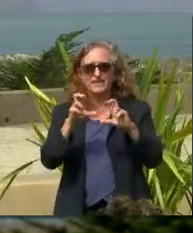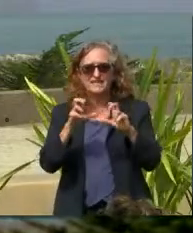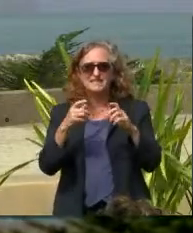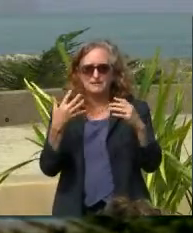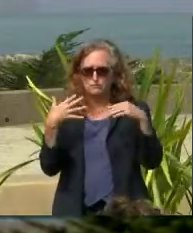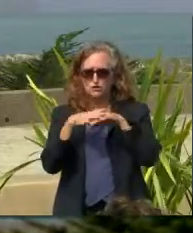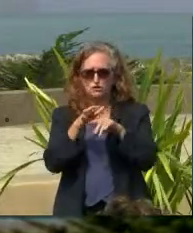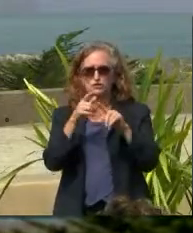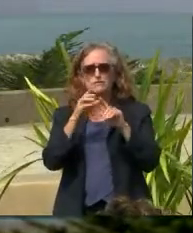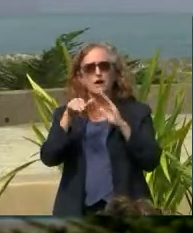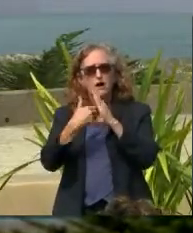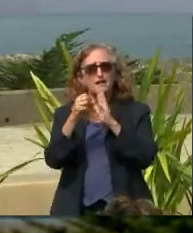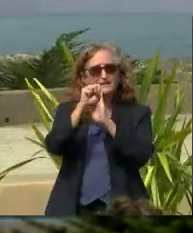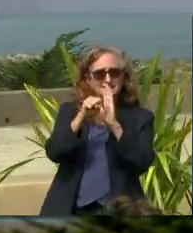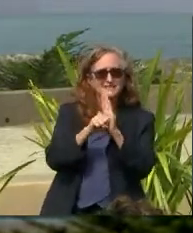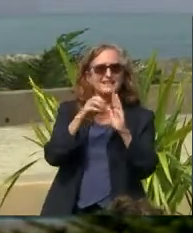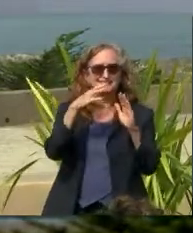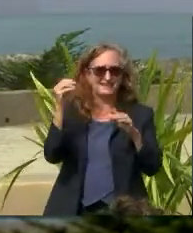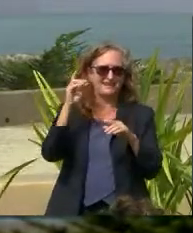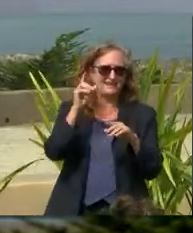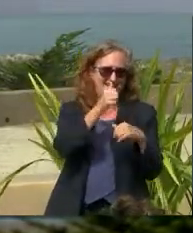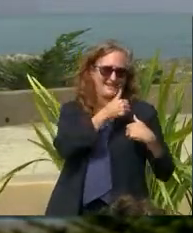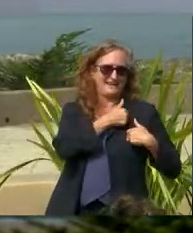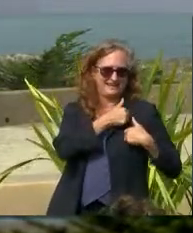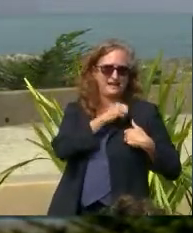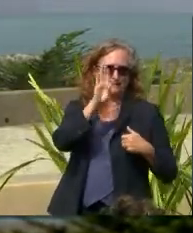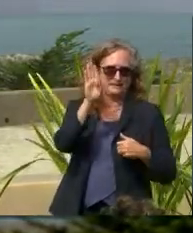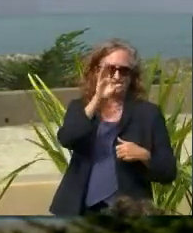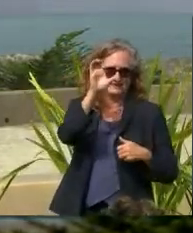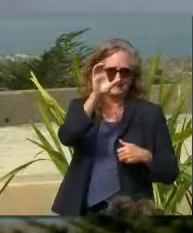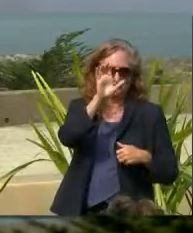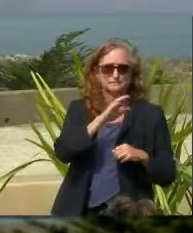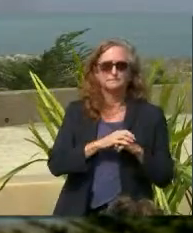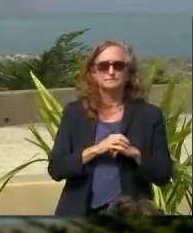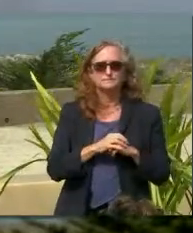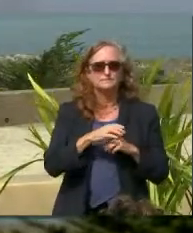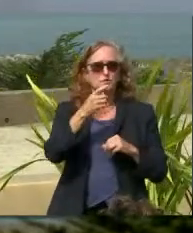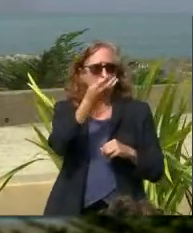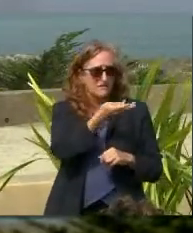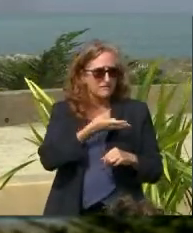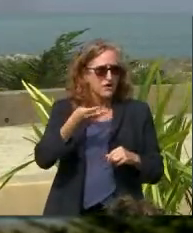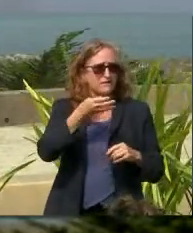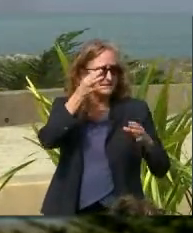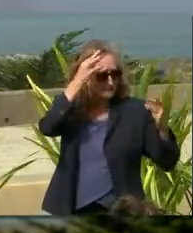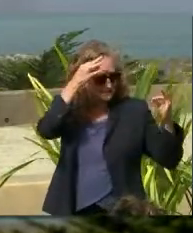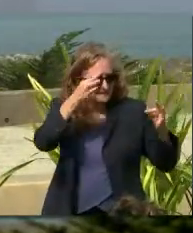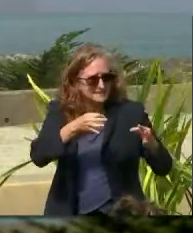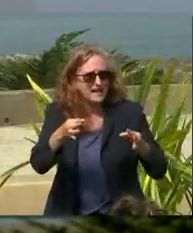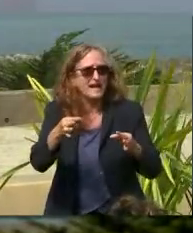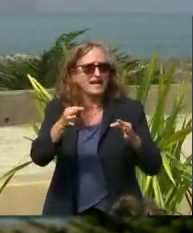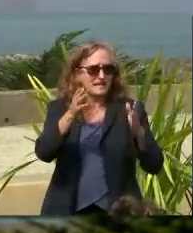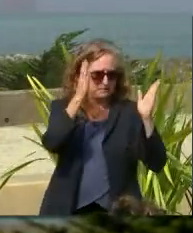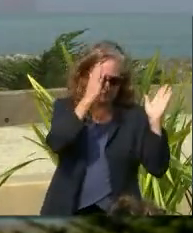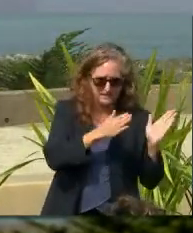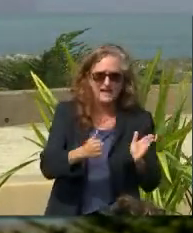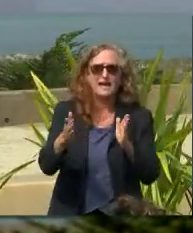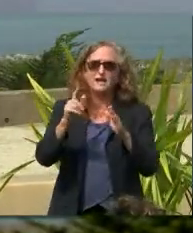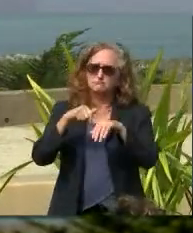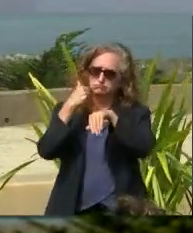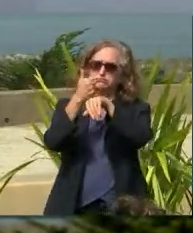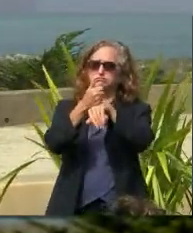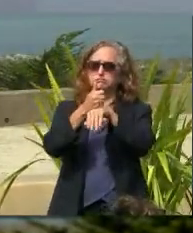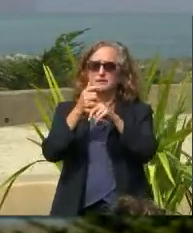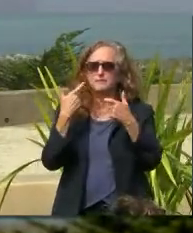more efficient. All the way for years we're doing this. This decision we're making now is going to ramp up this effort.